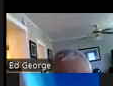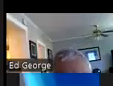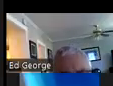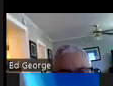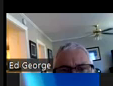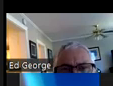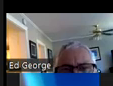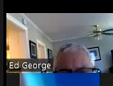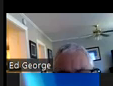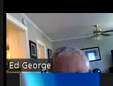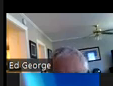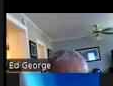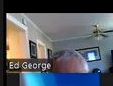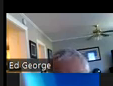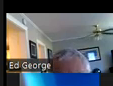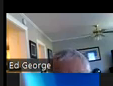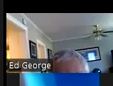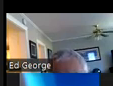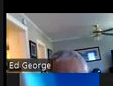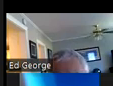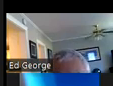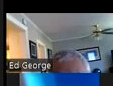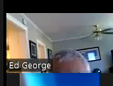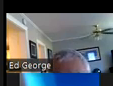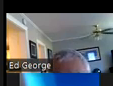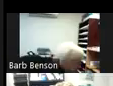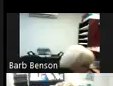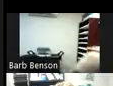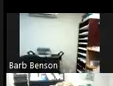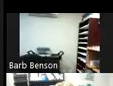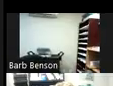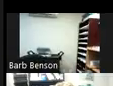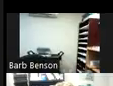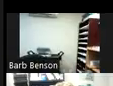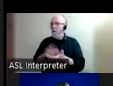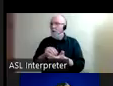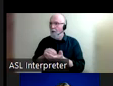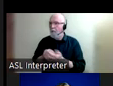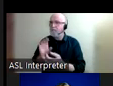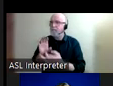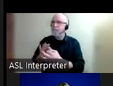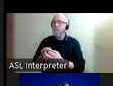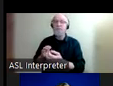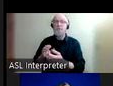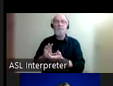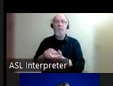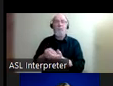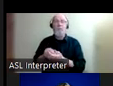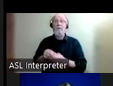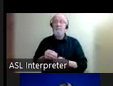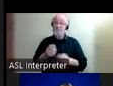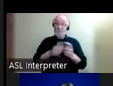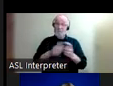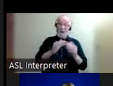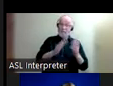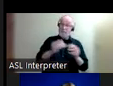these courses. You're able to access them at home as well. And our libraries just give